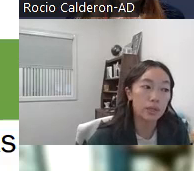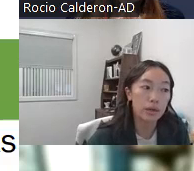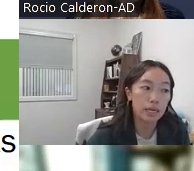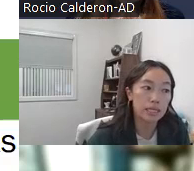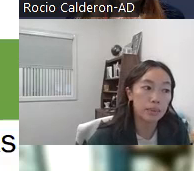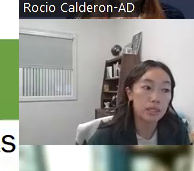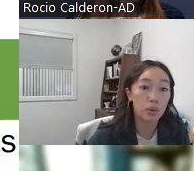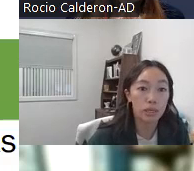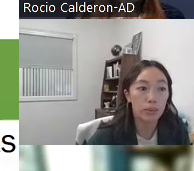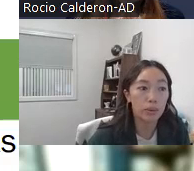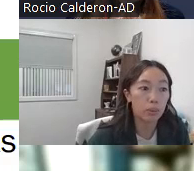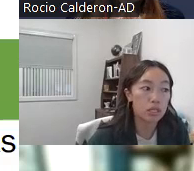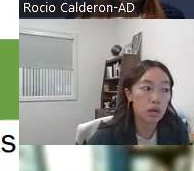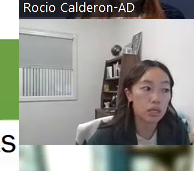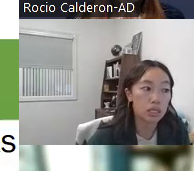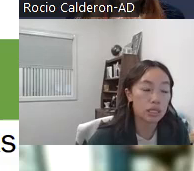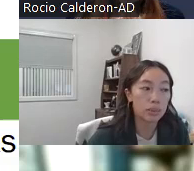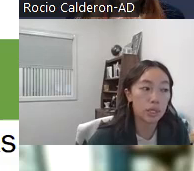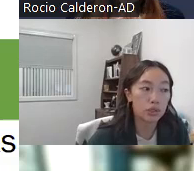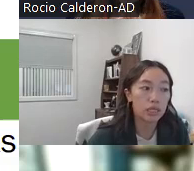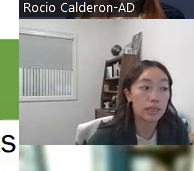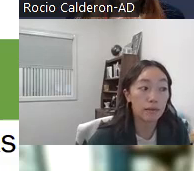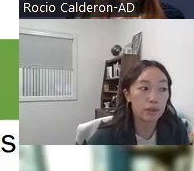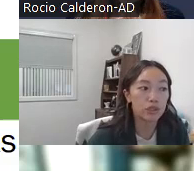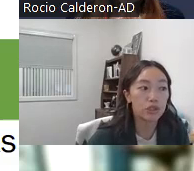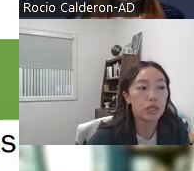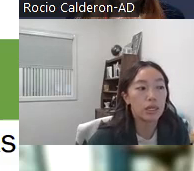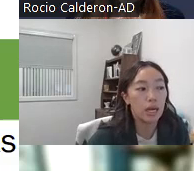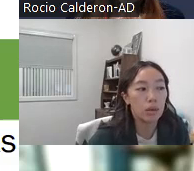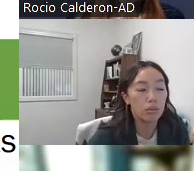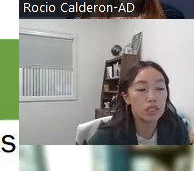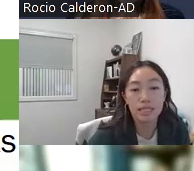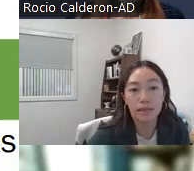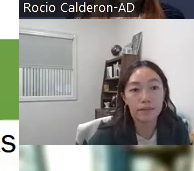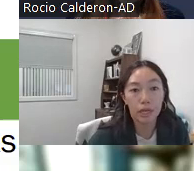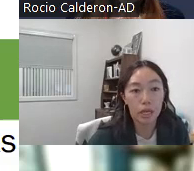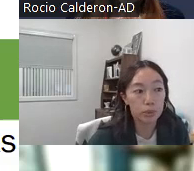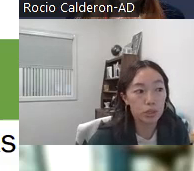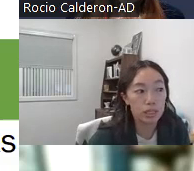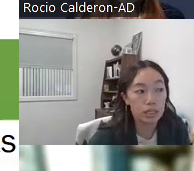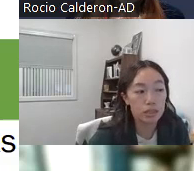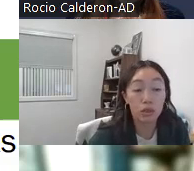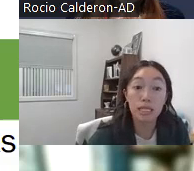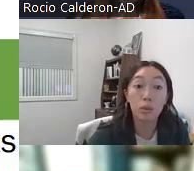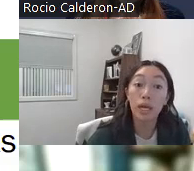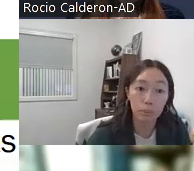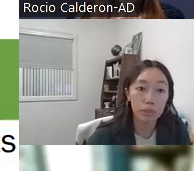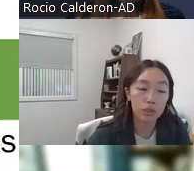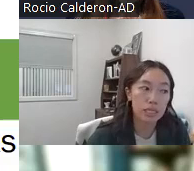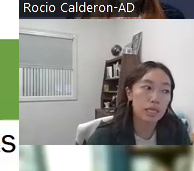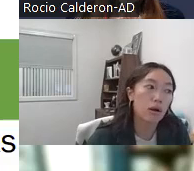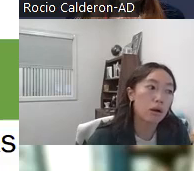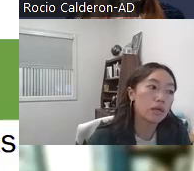And so really our next step is to coordinate with the Port of Stockton to potentially leverage, to see if there are any opportunities or see